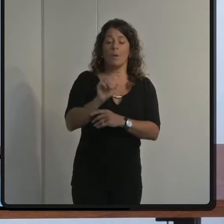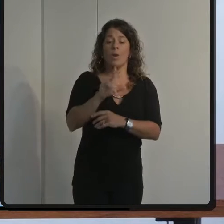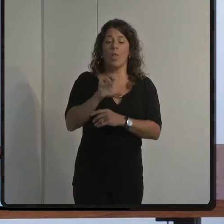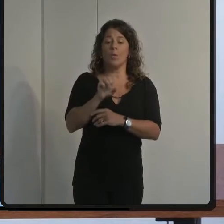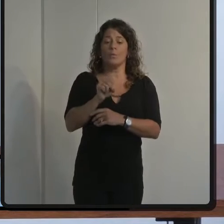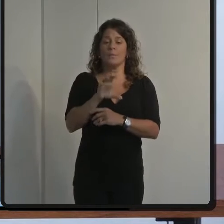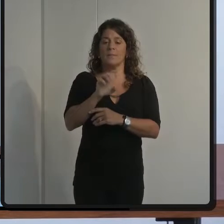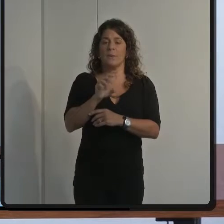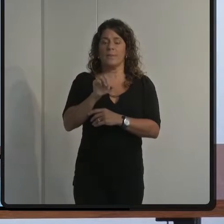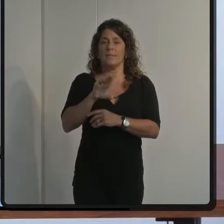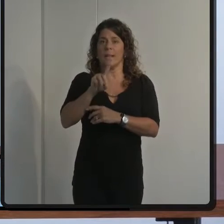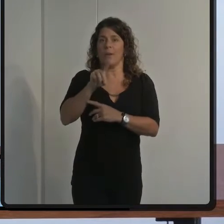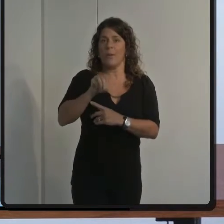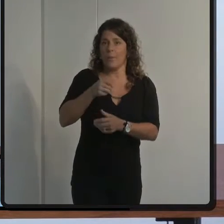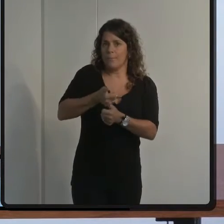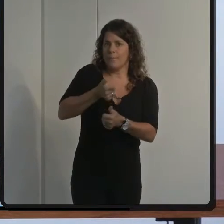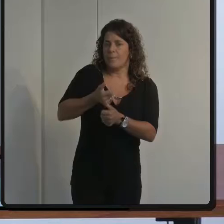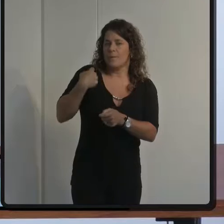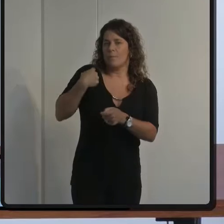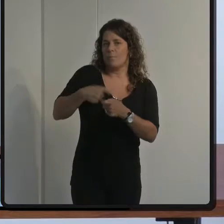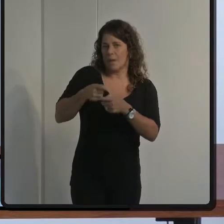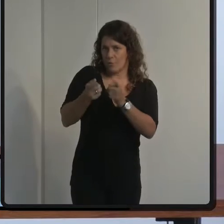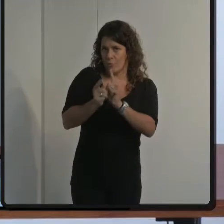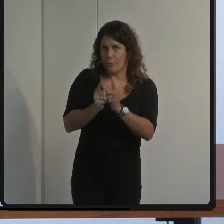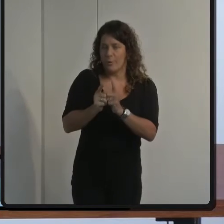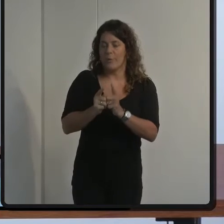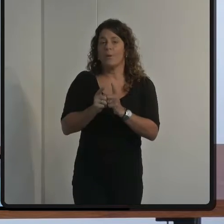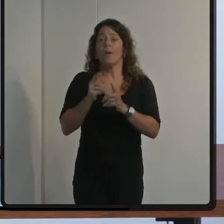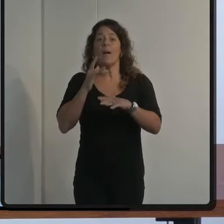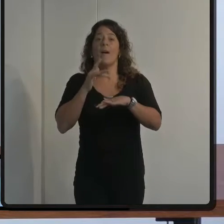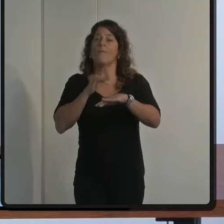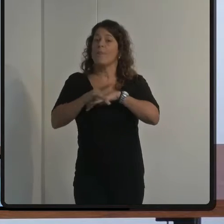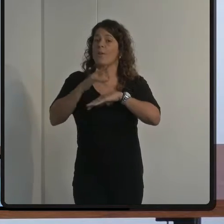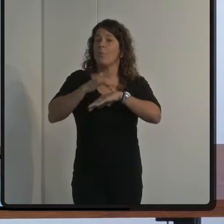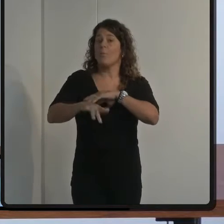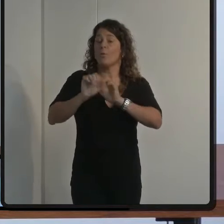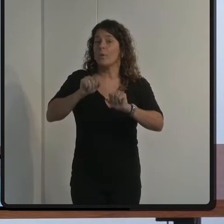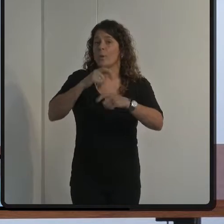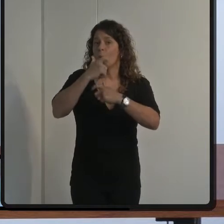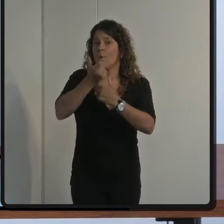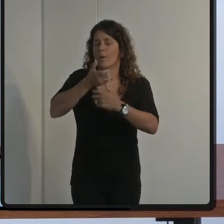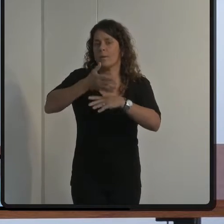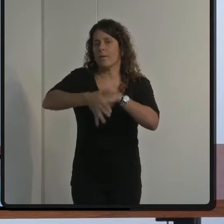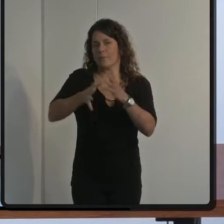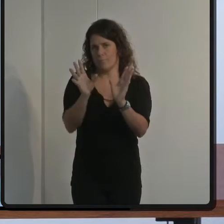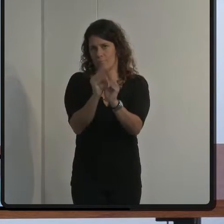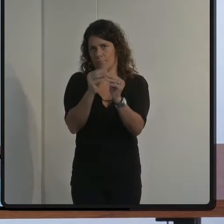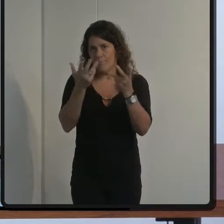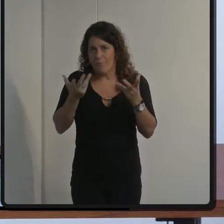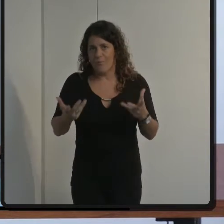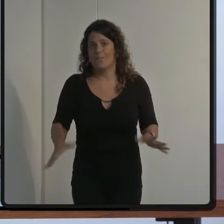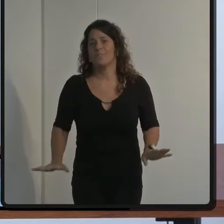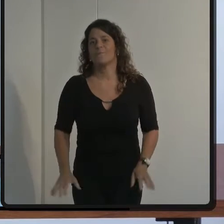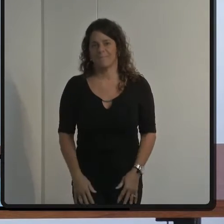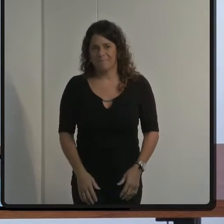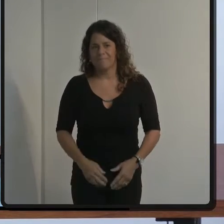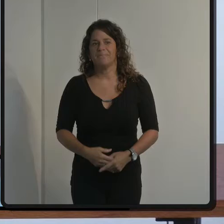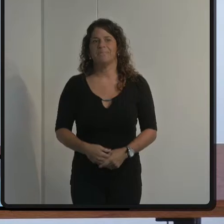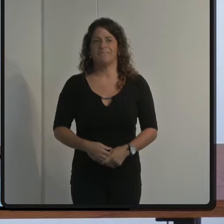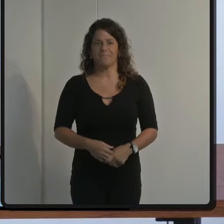in Spanish. This interpretation will be available on the county's website and YouTube page shortly after we conclude this press